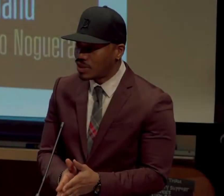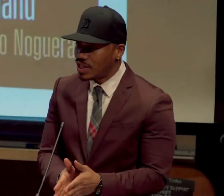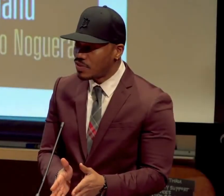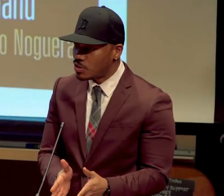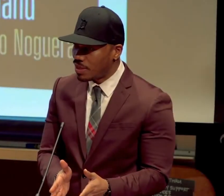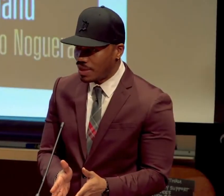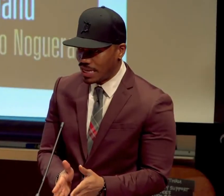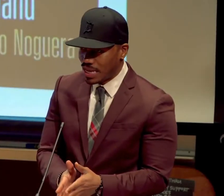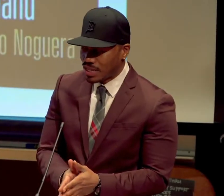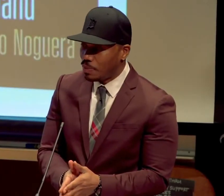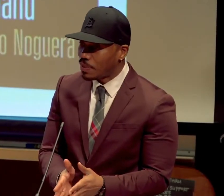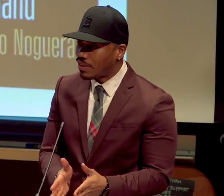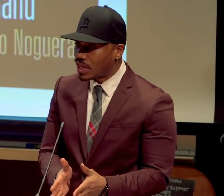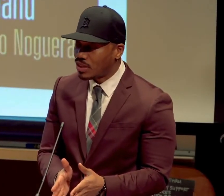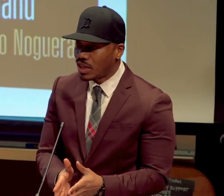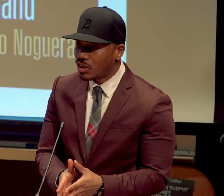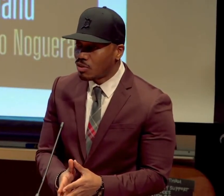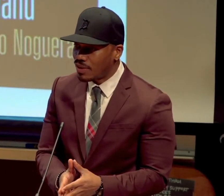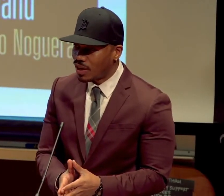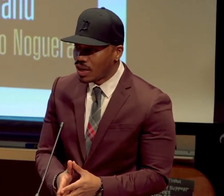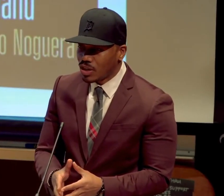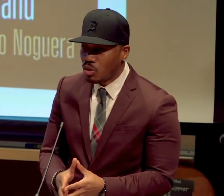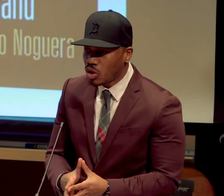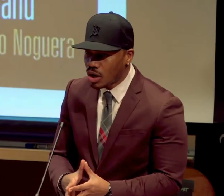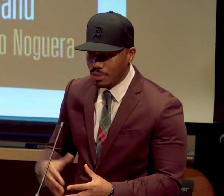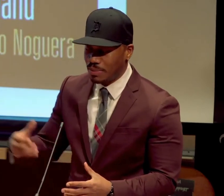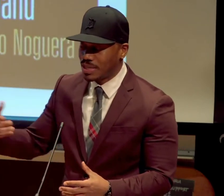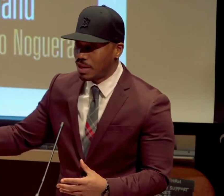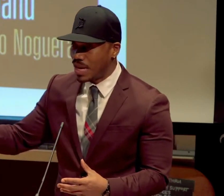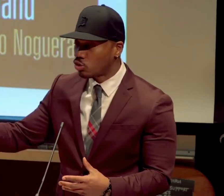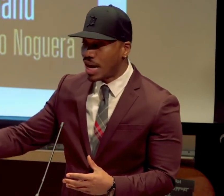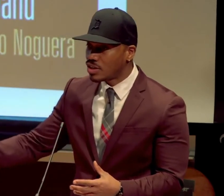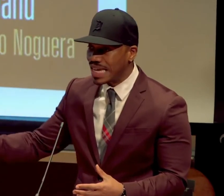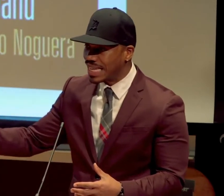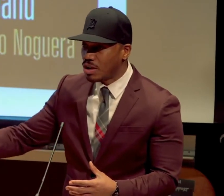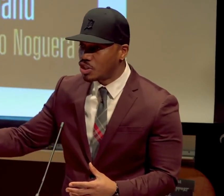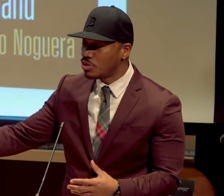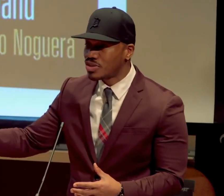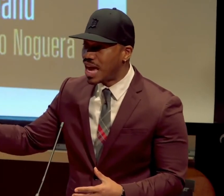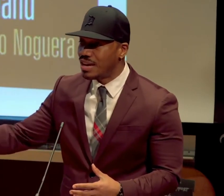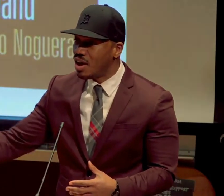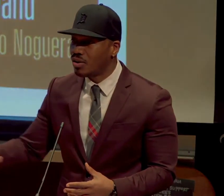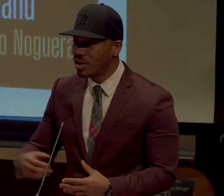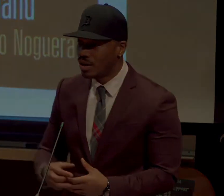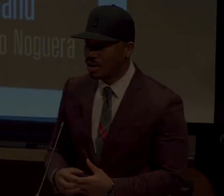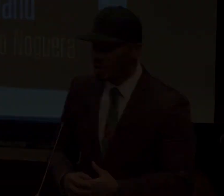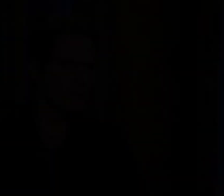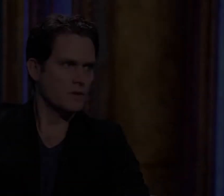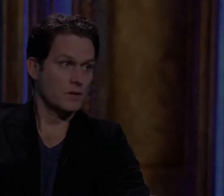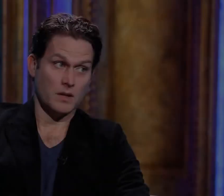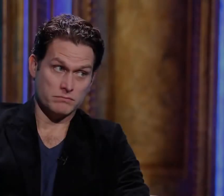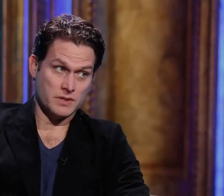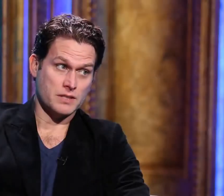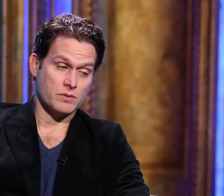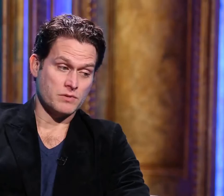My mentor, Geneva Smitherman, you know, people like Victor Villanueva, you know, who talk, I mean, some of the best writers and language users I know.